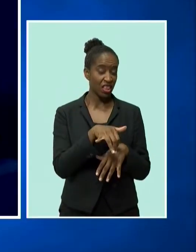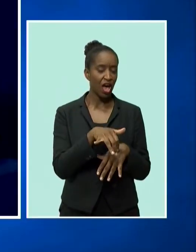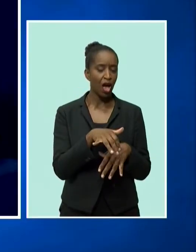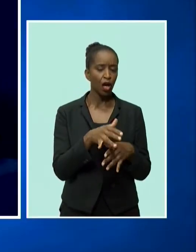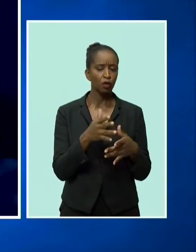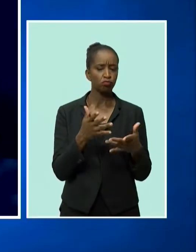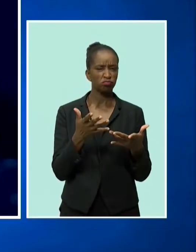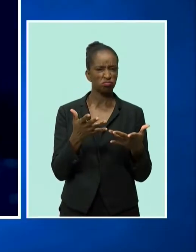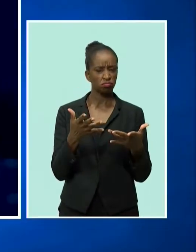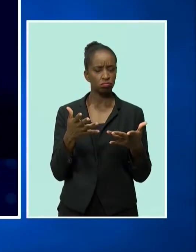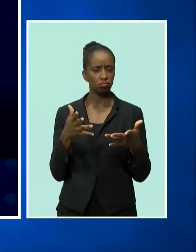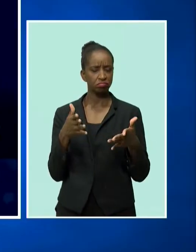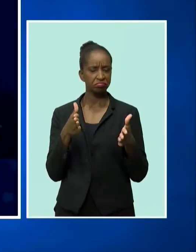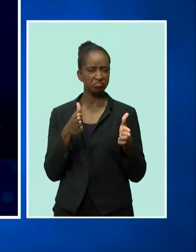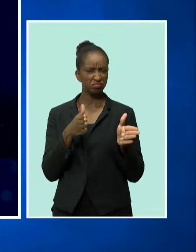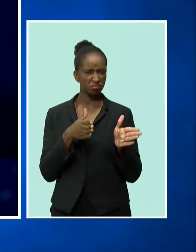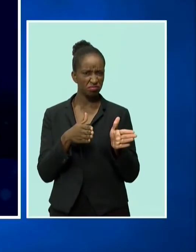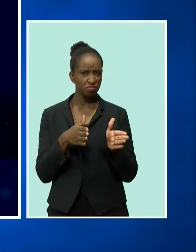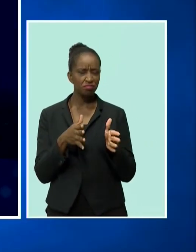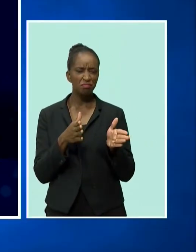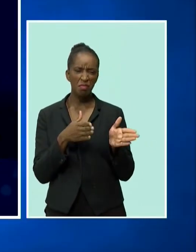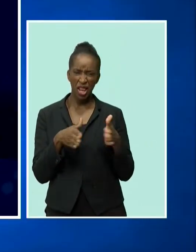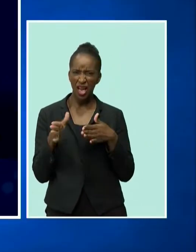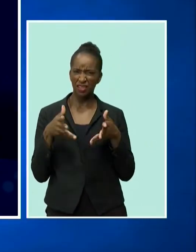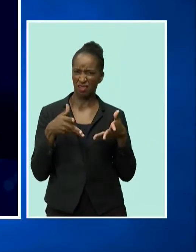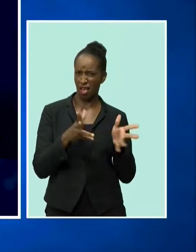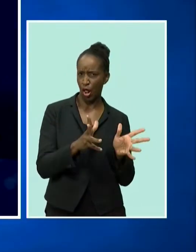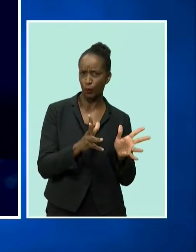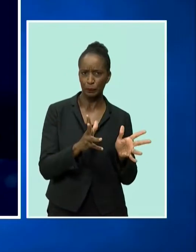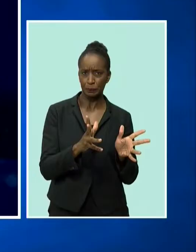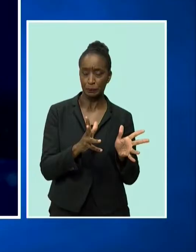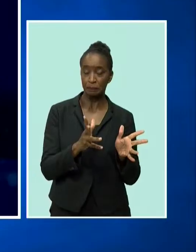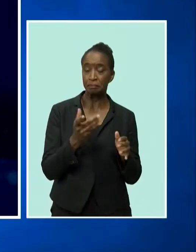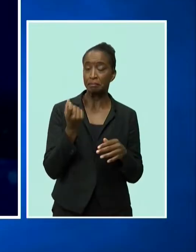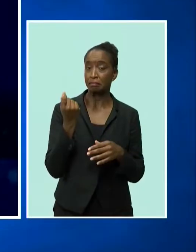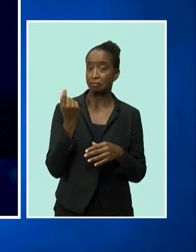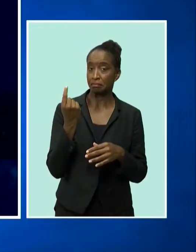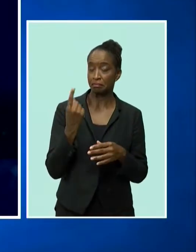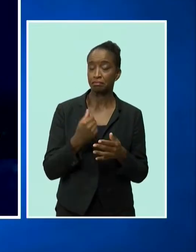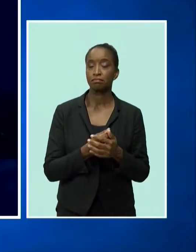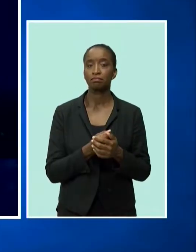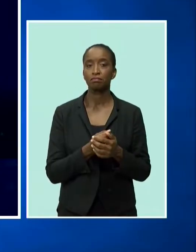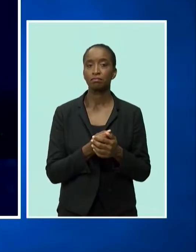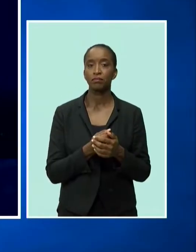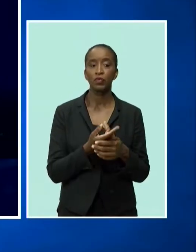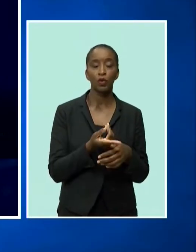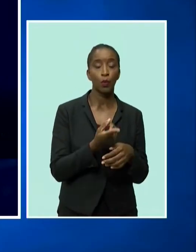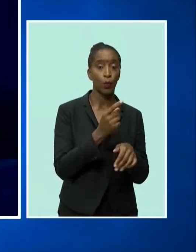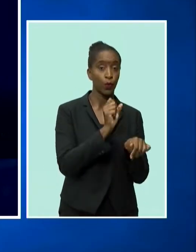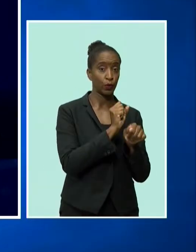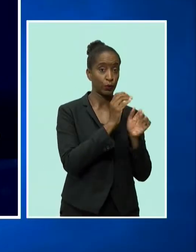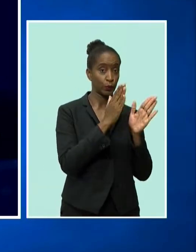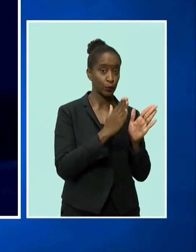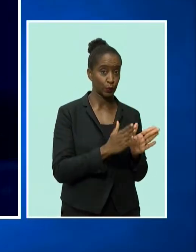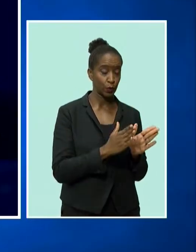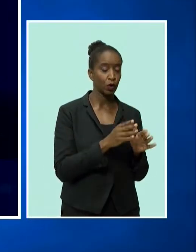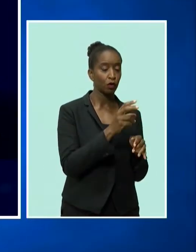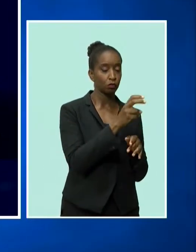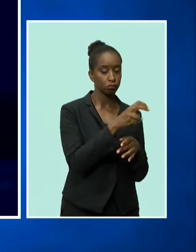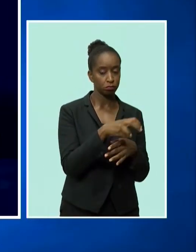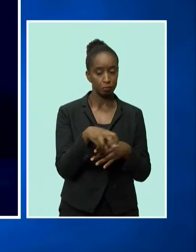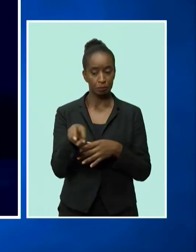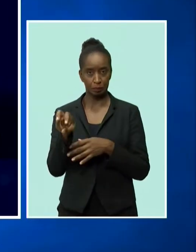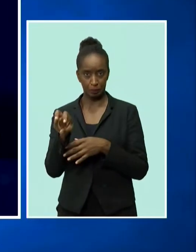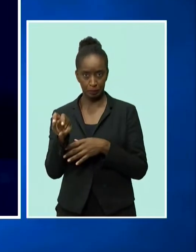on information shared by the worker representative, was triggered by the transfer of an employee and the disconnection